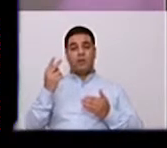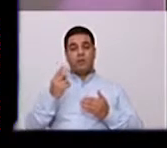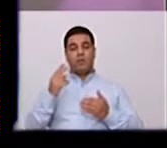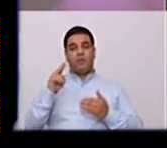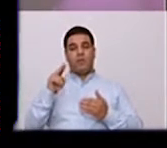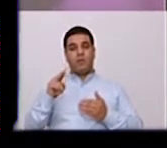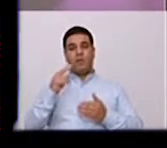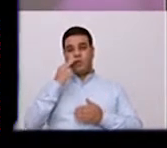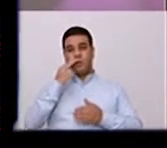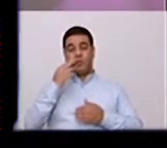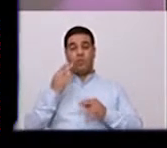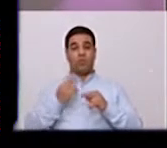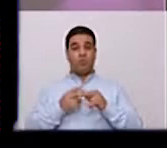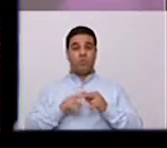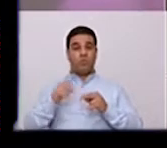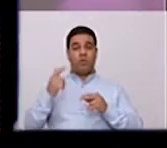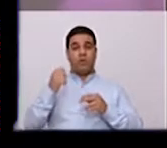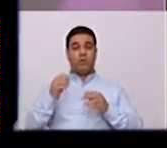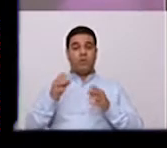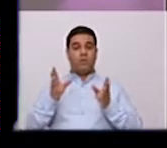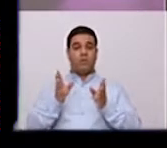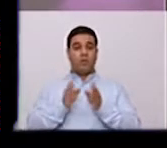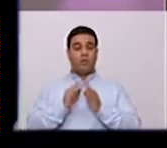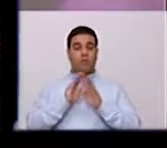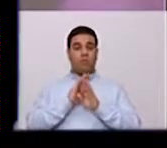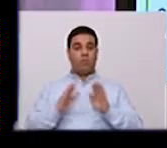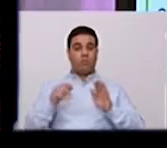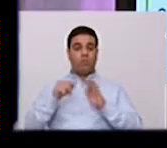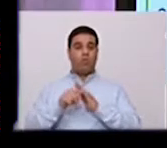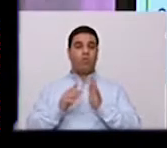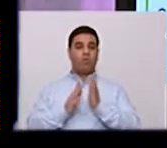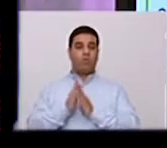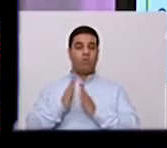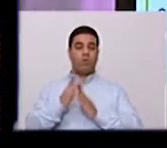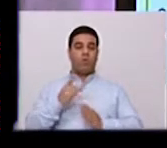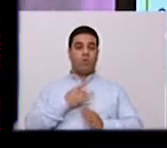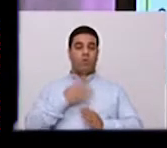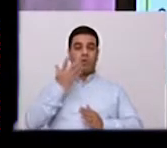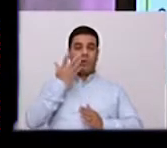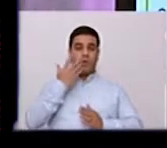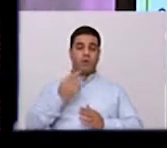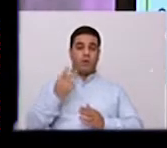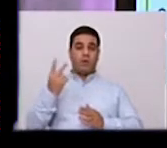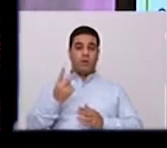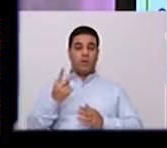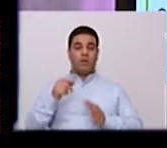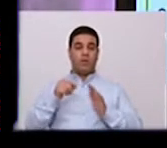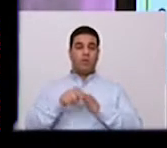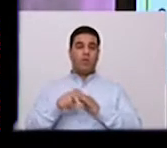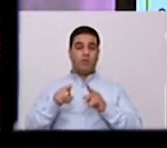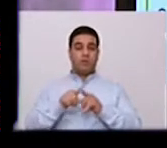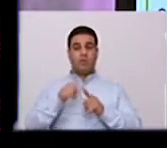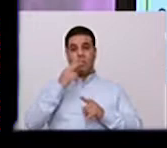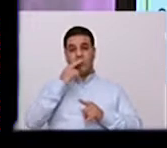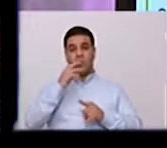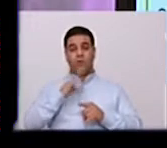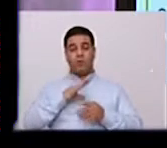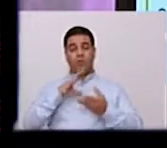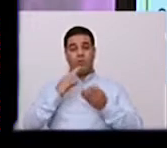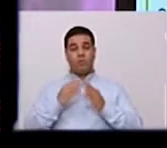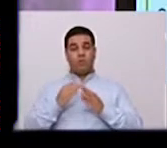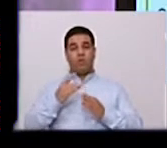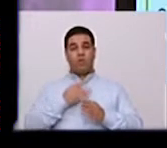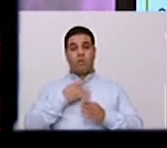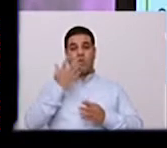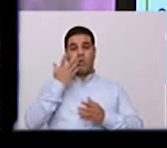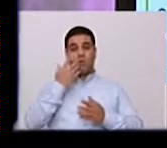kichkina. Ushbu genni birgalikda bo'lmasligi o'simlikni oq rangini, ya'ni ikkala harf ham kichkina bo'lgan holatda oq rangni